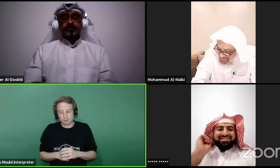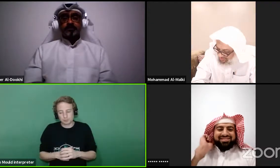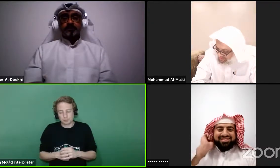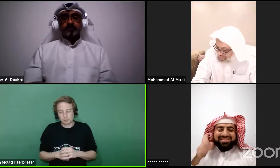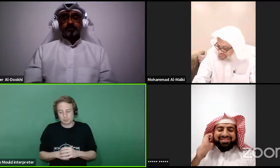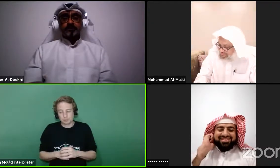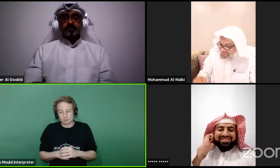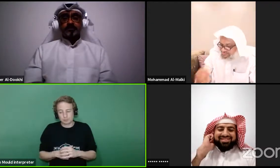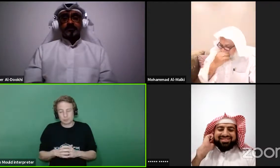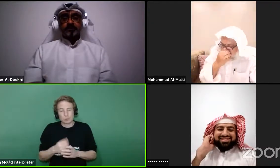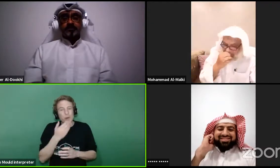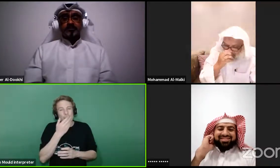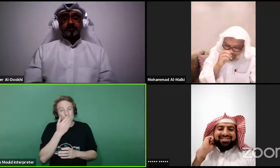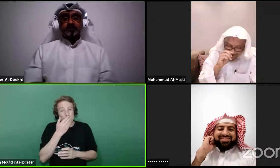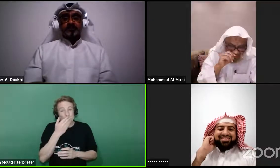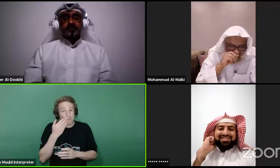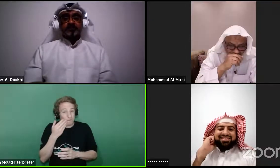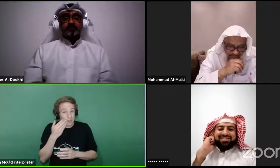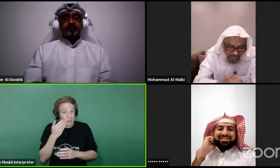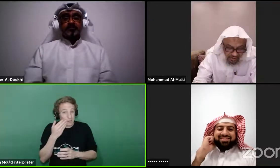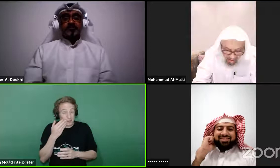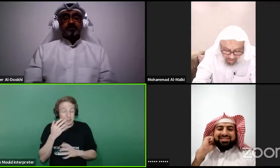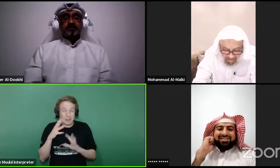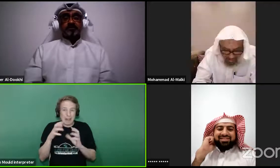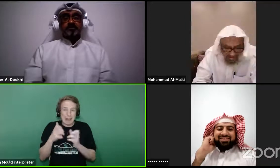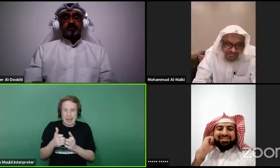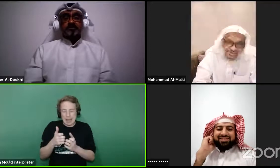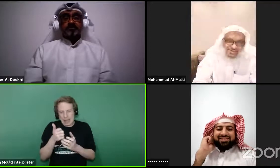fasting in refining character.